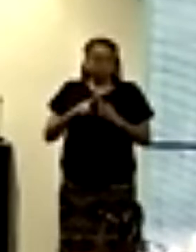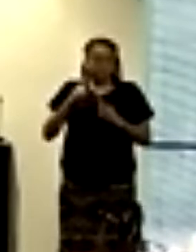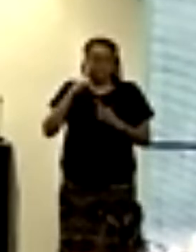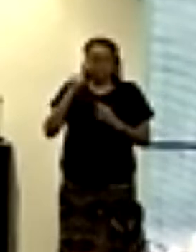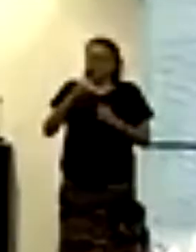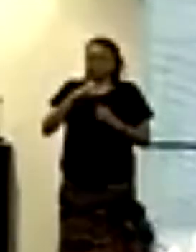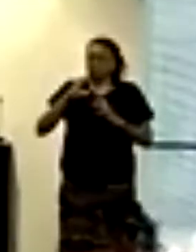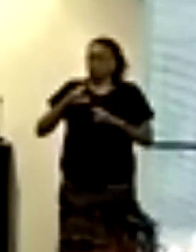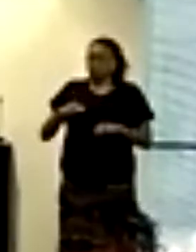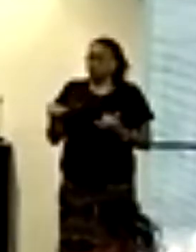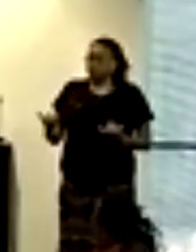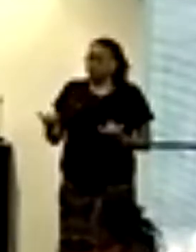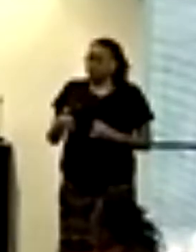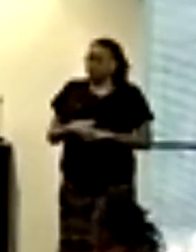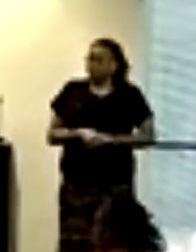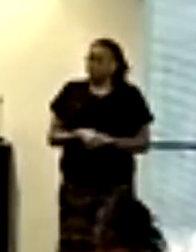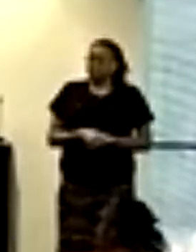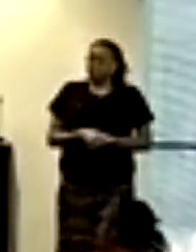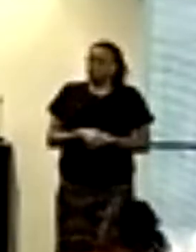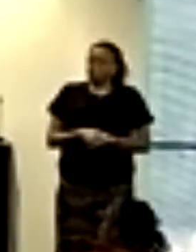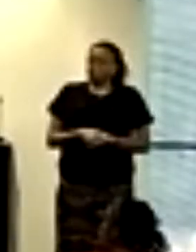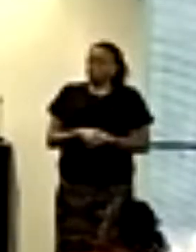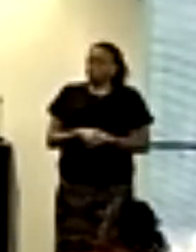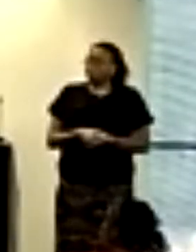committee reports at this time.